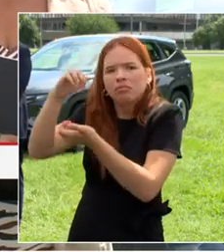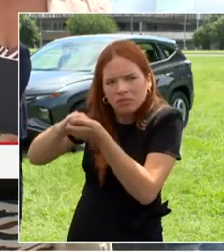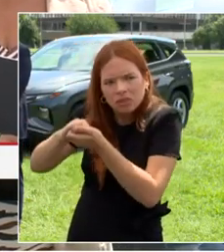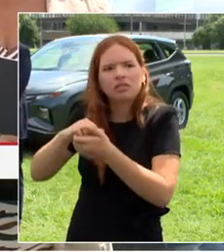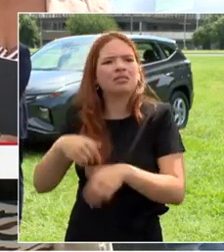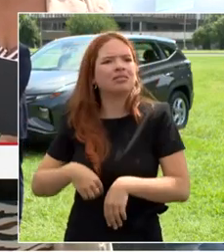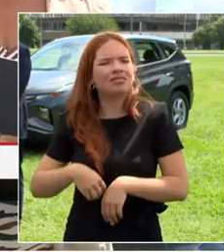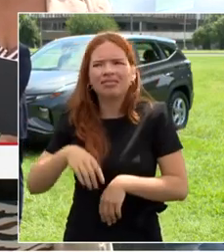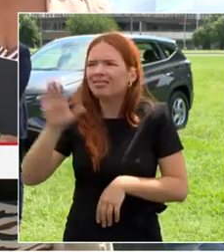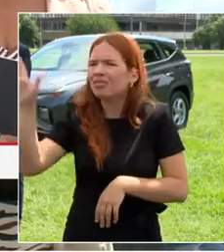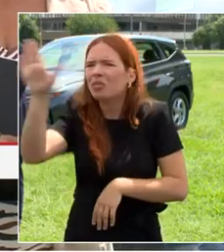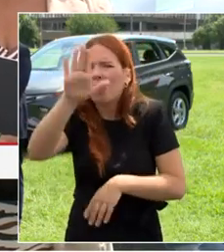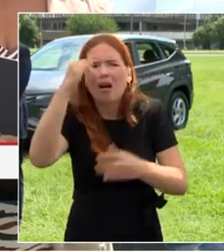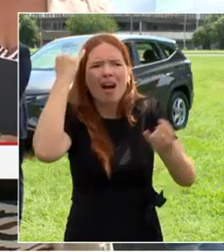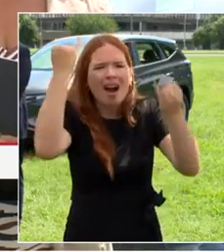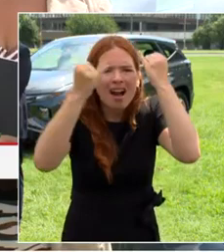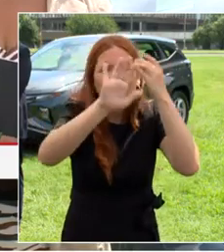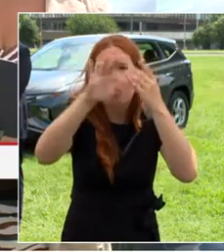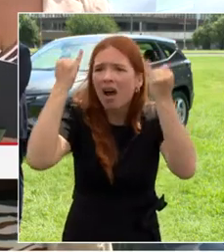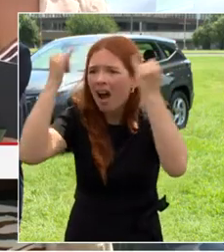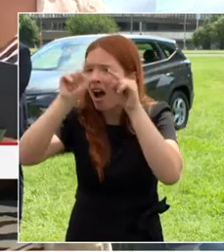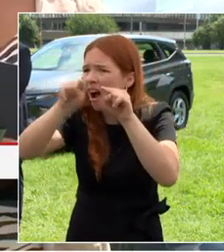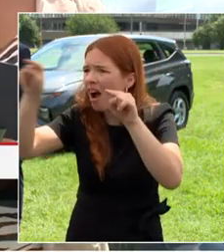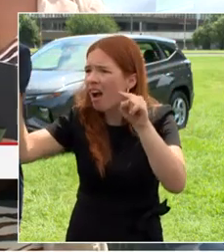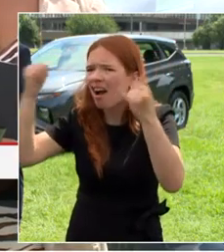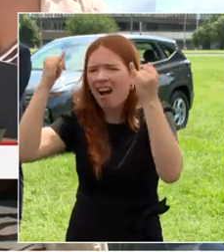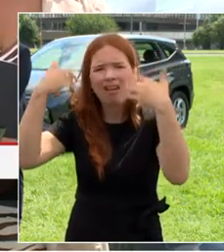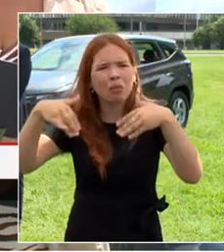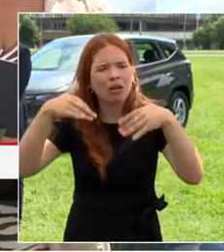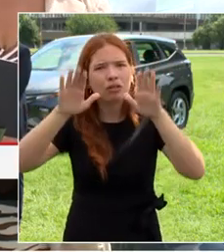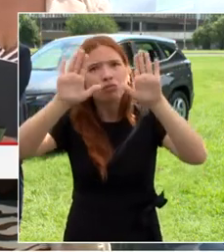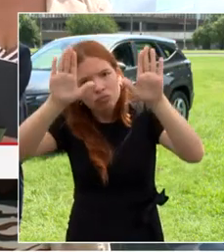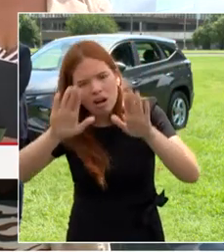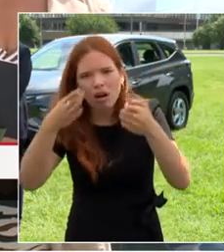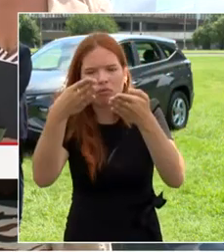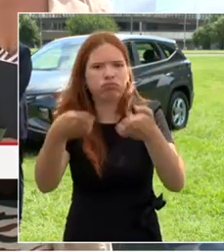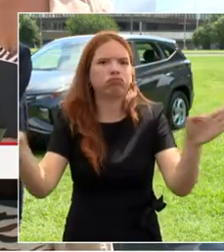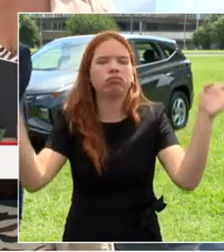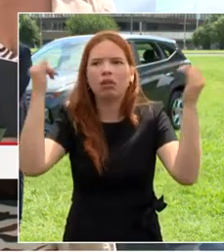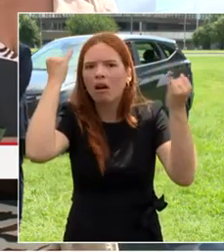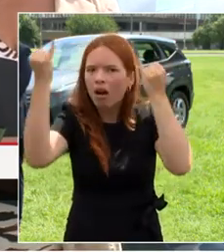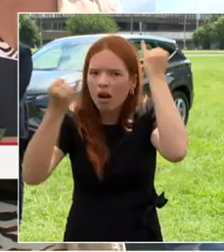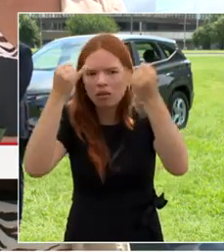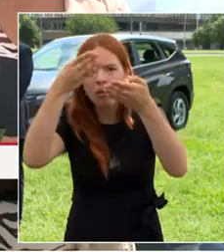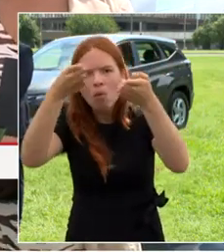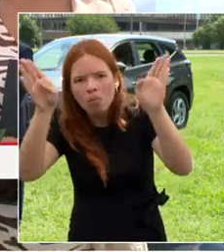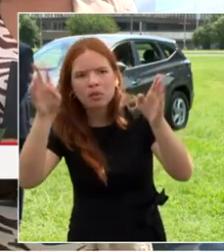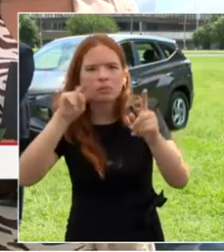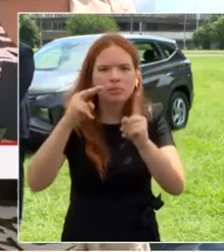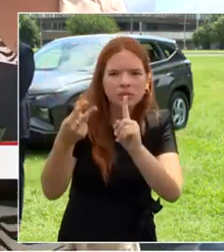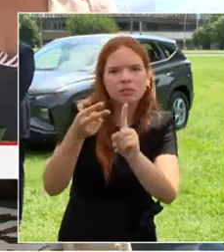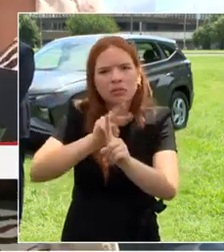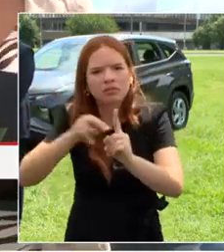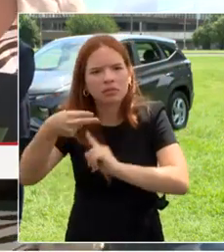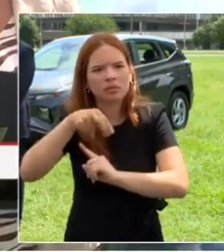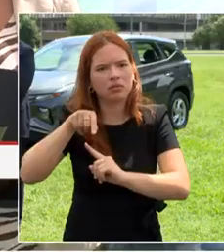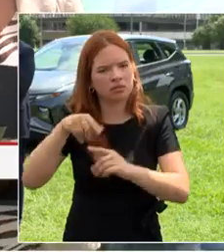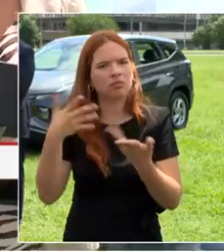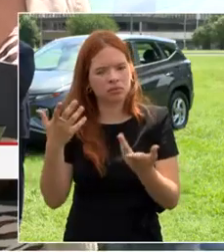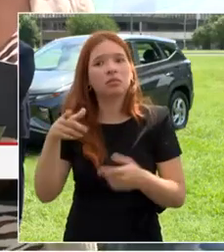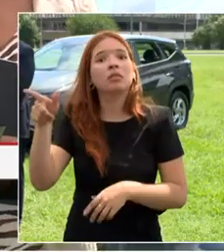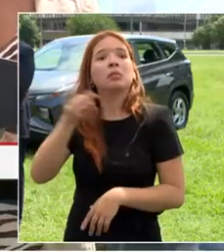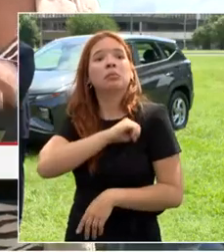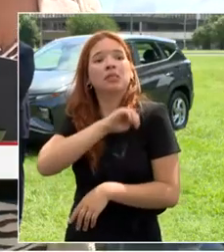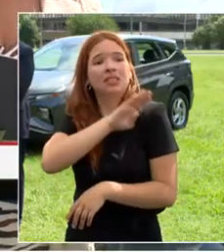impact crime in real time. With Mayor Bowser's assistance, we were able to bring Lieutenant Mulrooney's idea